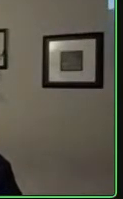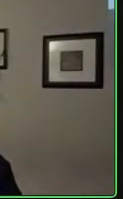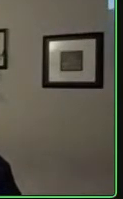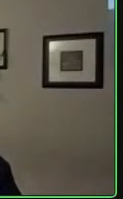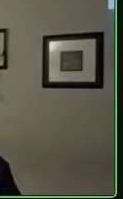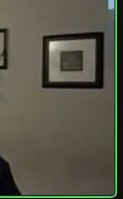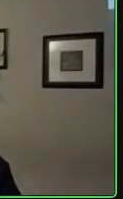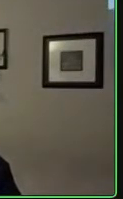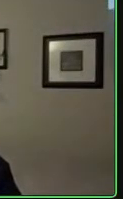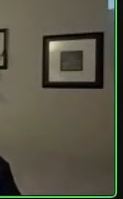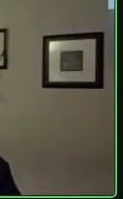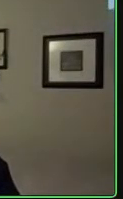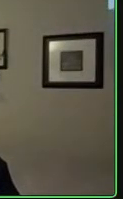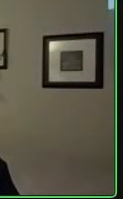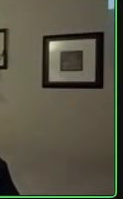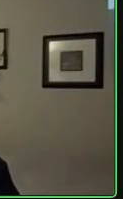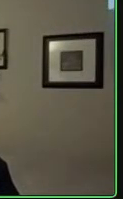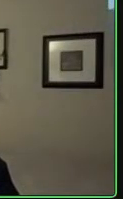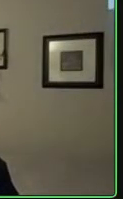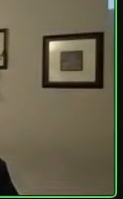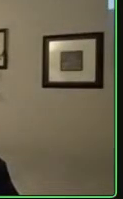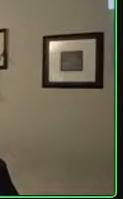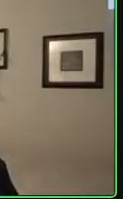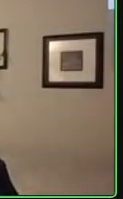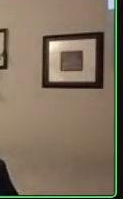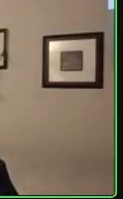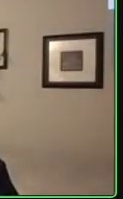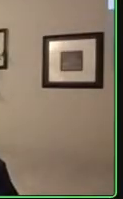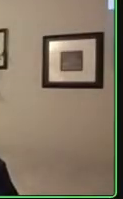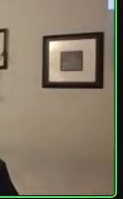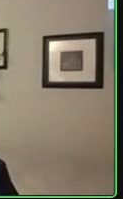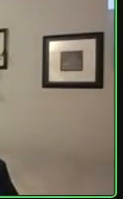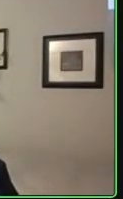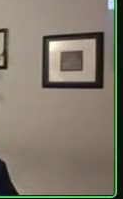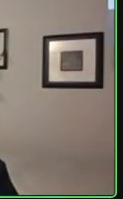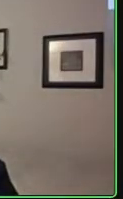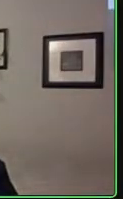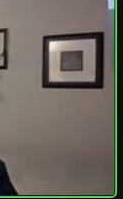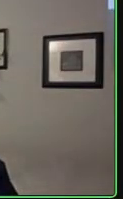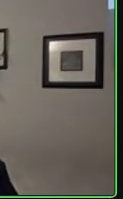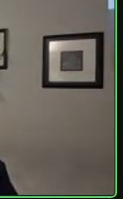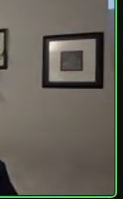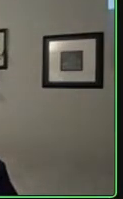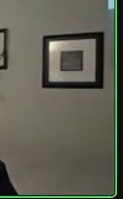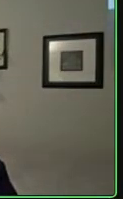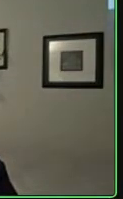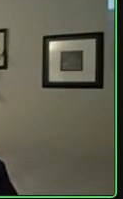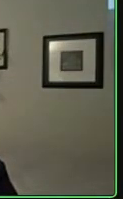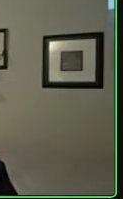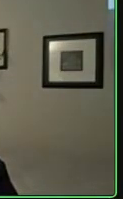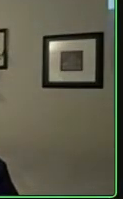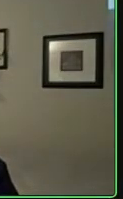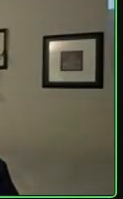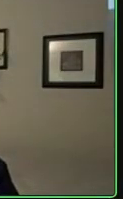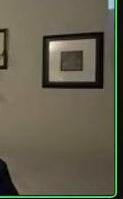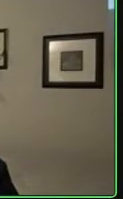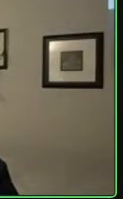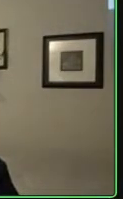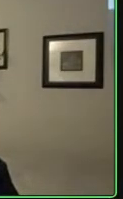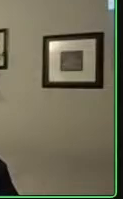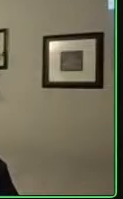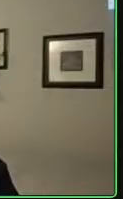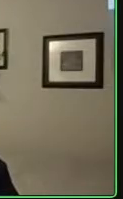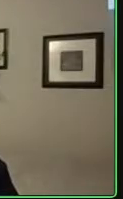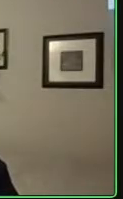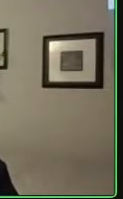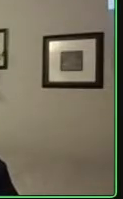is a concern or a complexity or a challenge that I heard primarily from parents. And it was